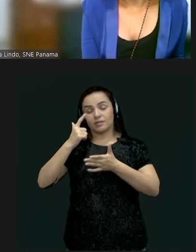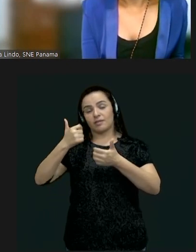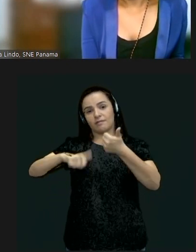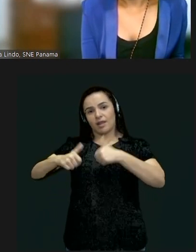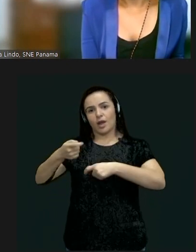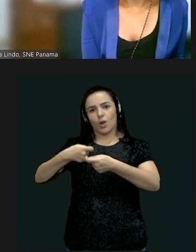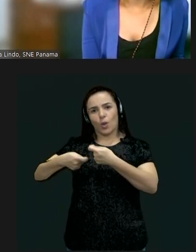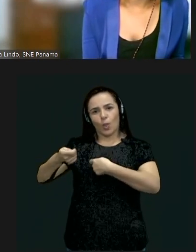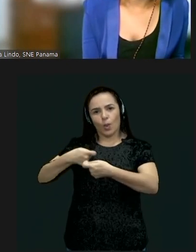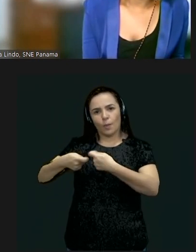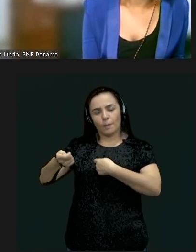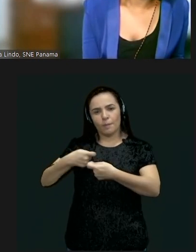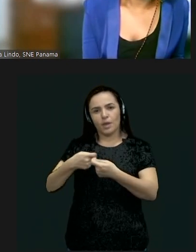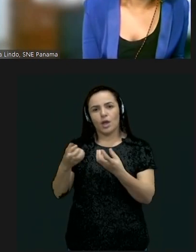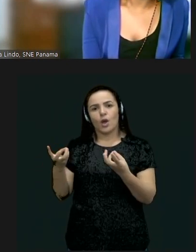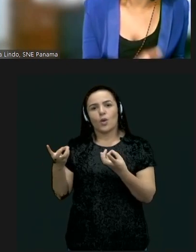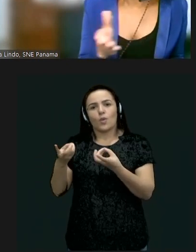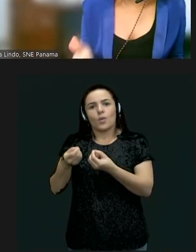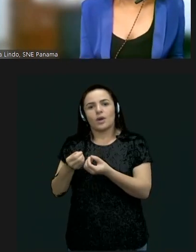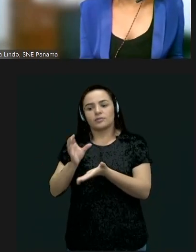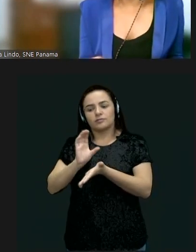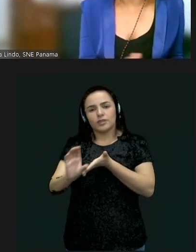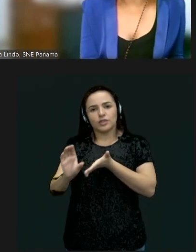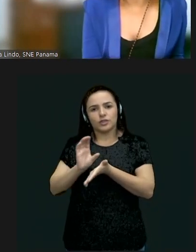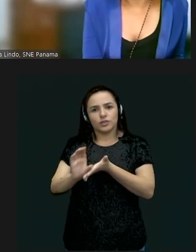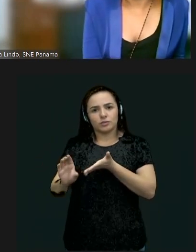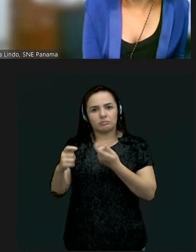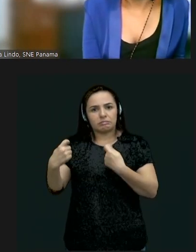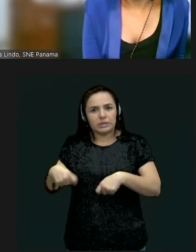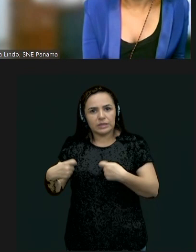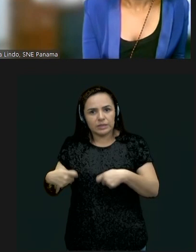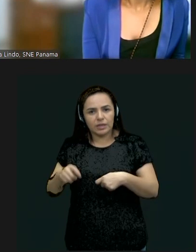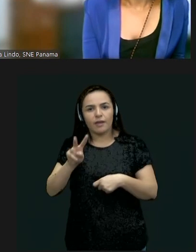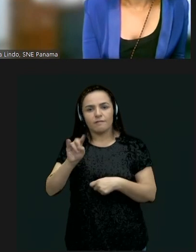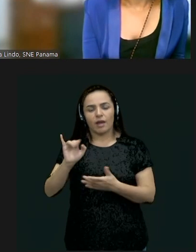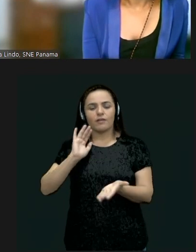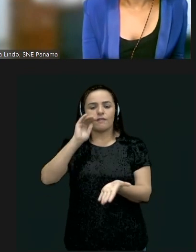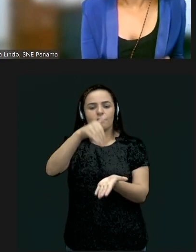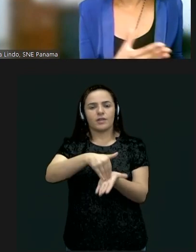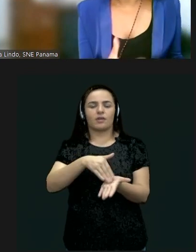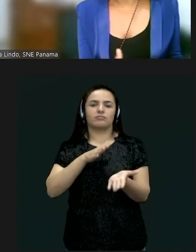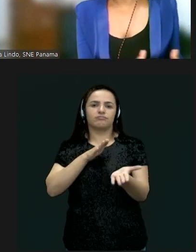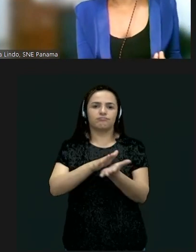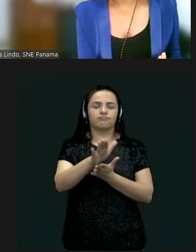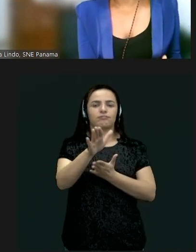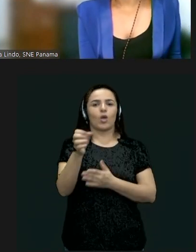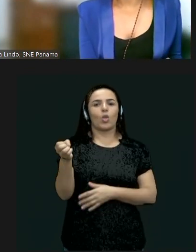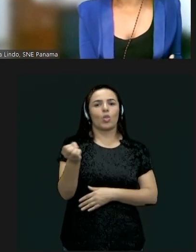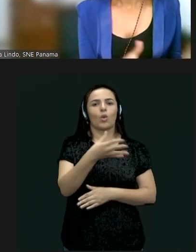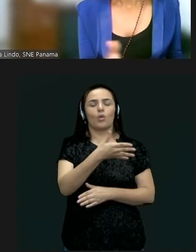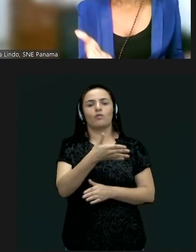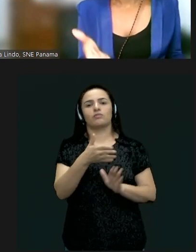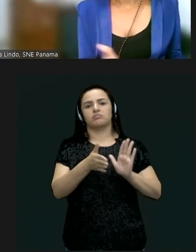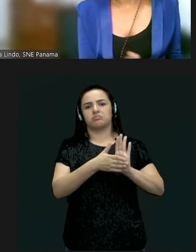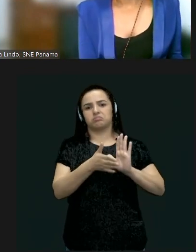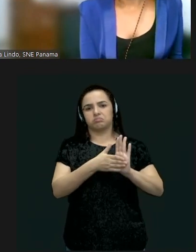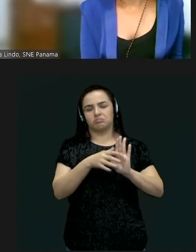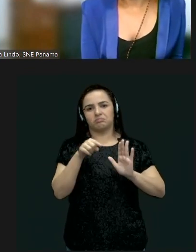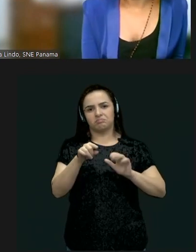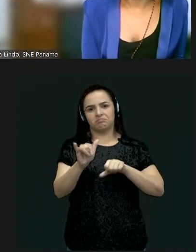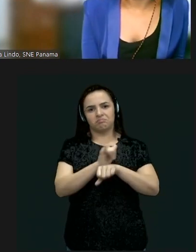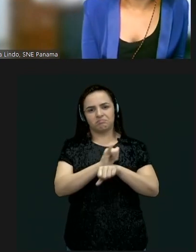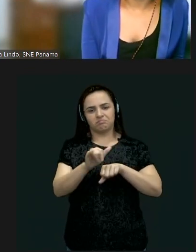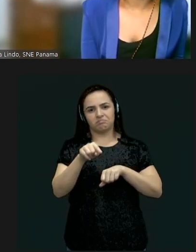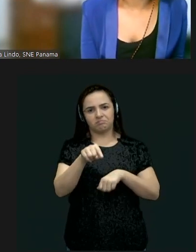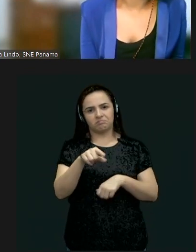economy and the specific amount of the investment that is required for that. We are working right now in the new